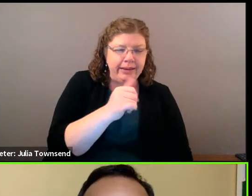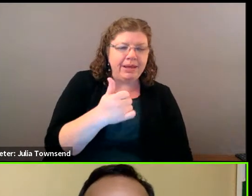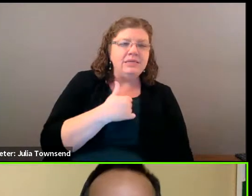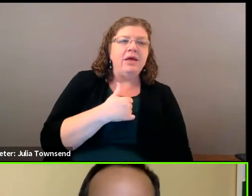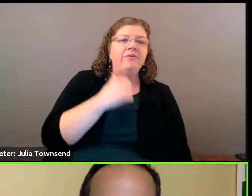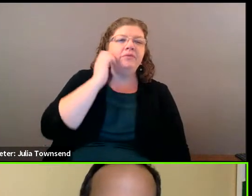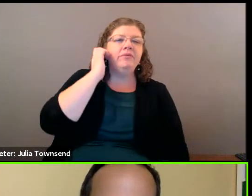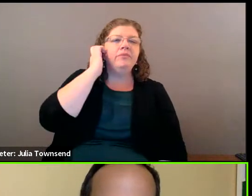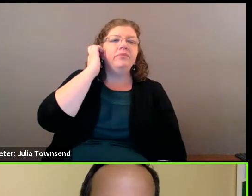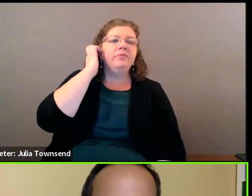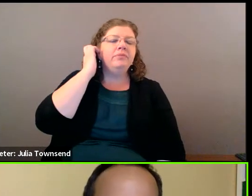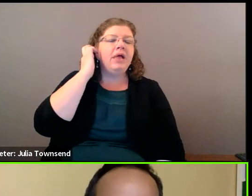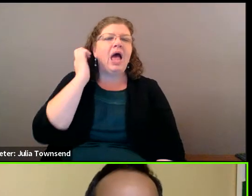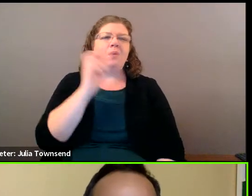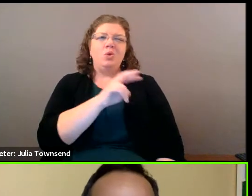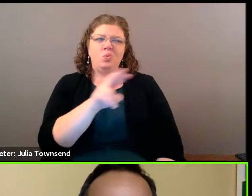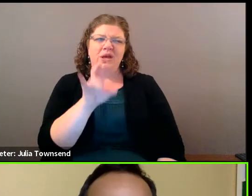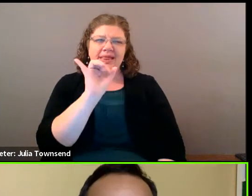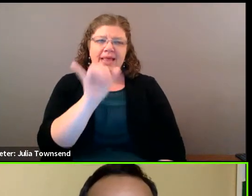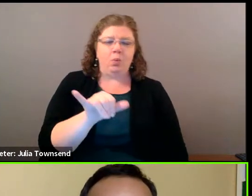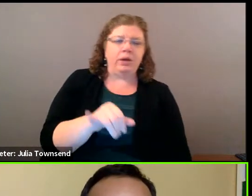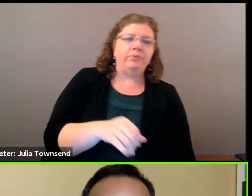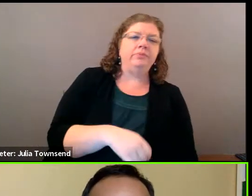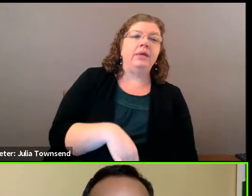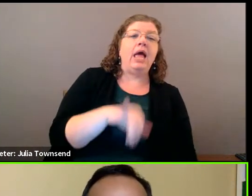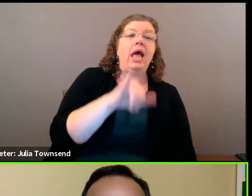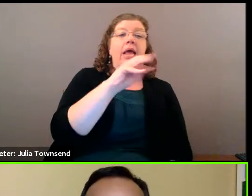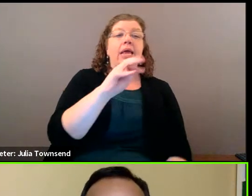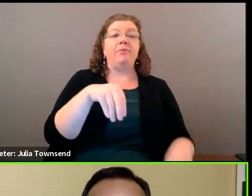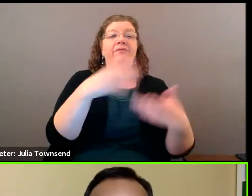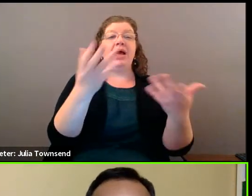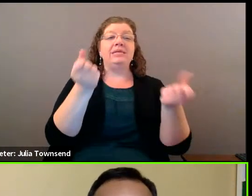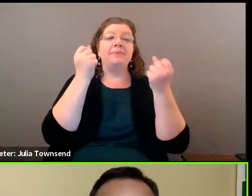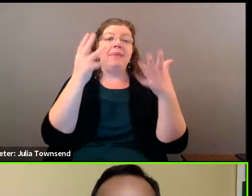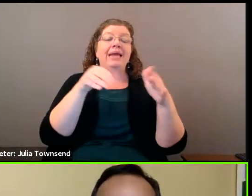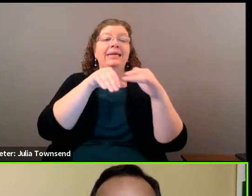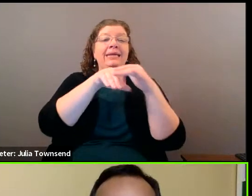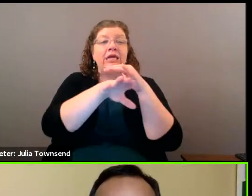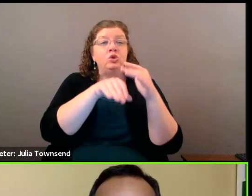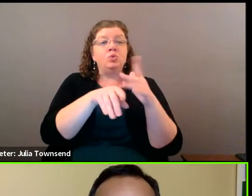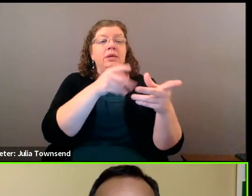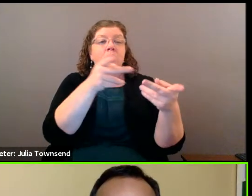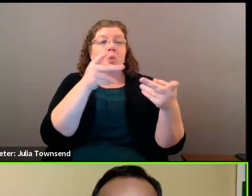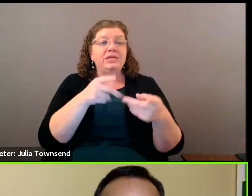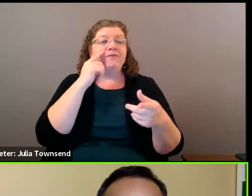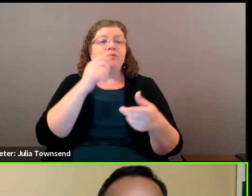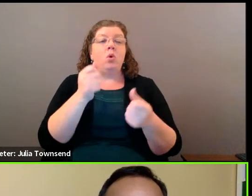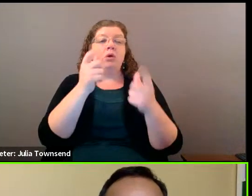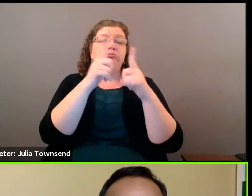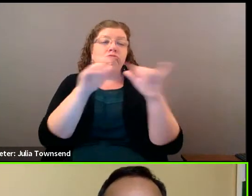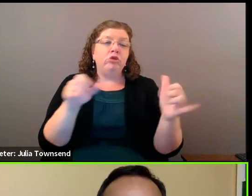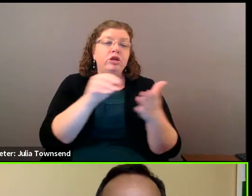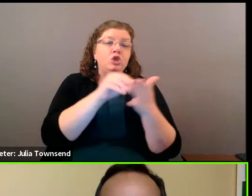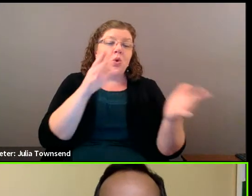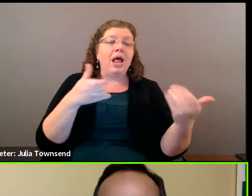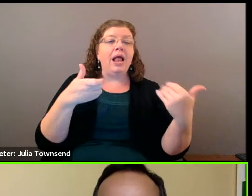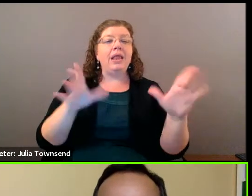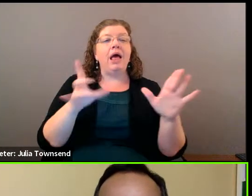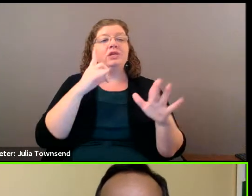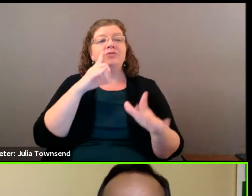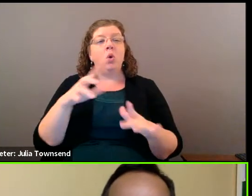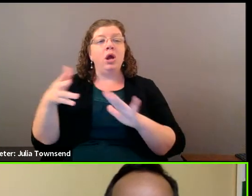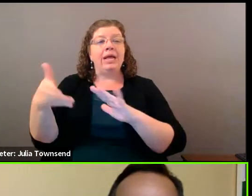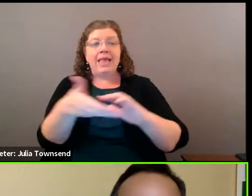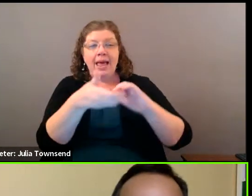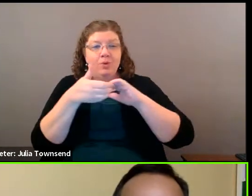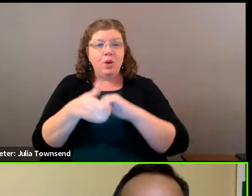I want to just read that quote out loud. IM provides many entry points for all types of students. It allows for